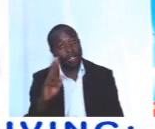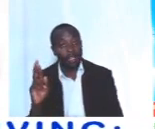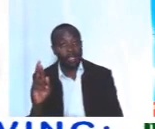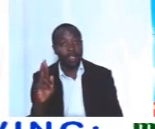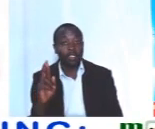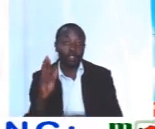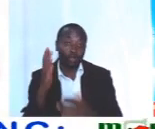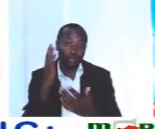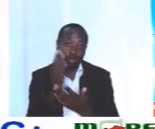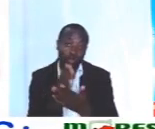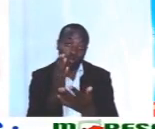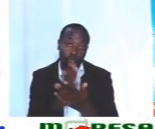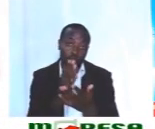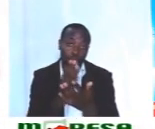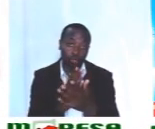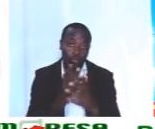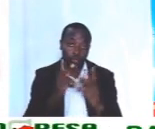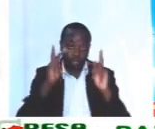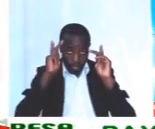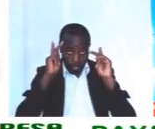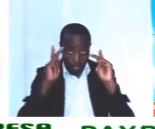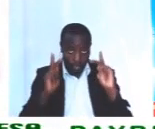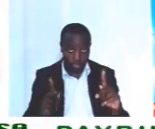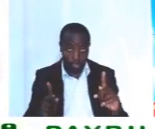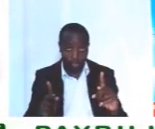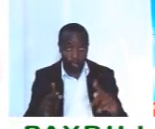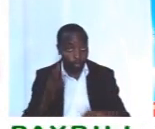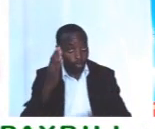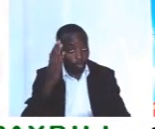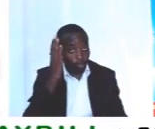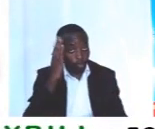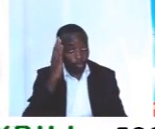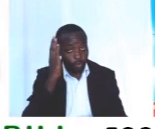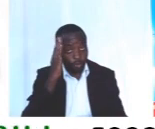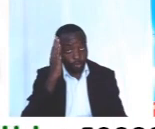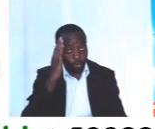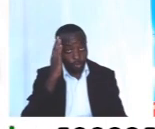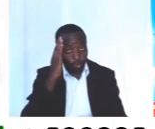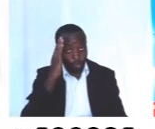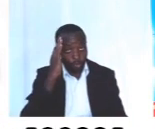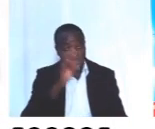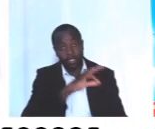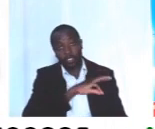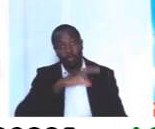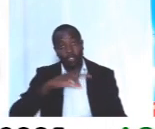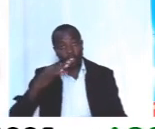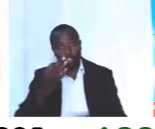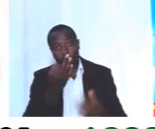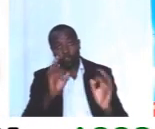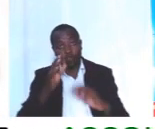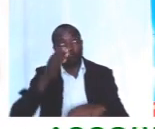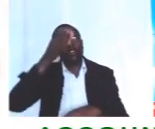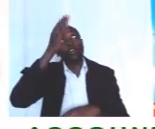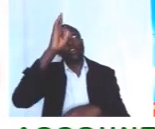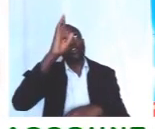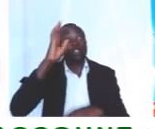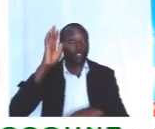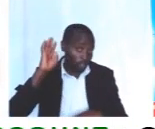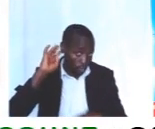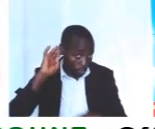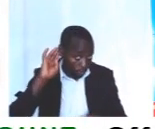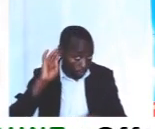the person who is supposed to be so sensitive to the Spirit of God and obey